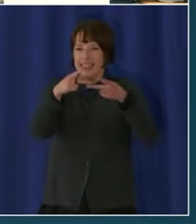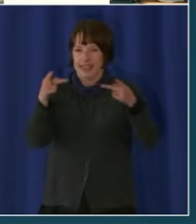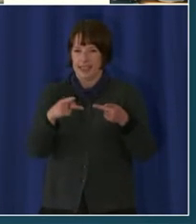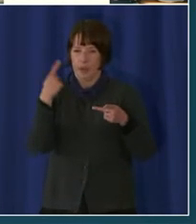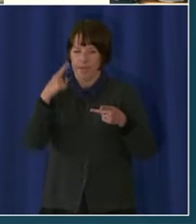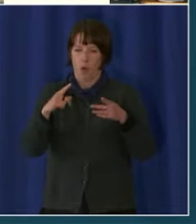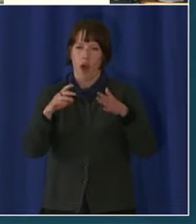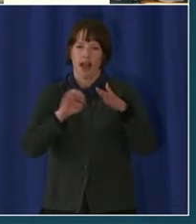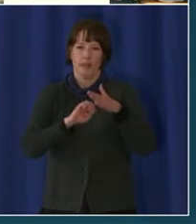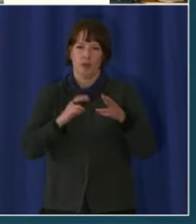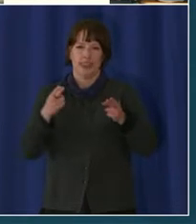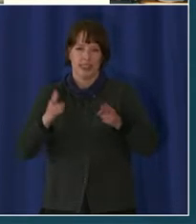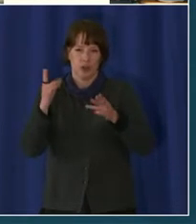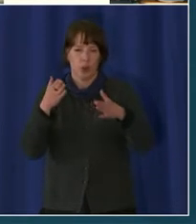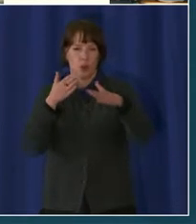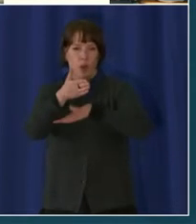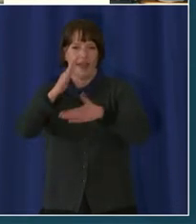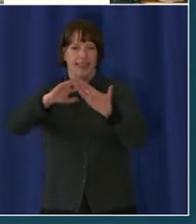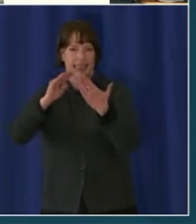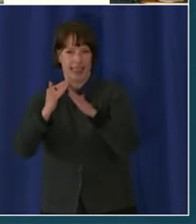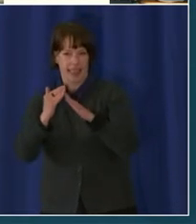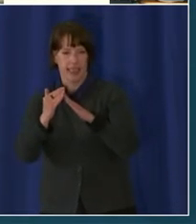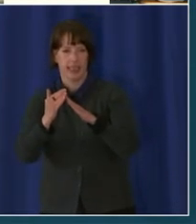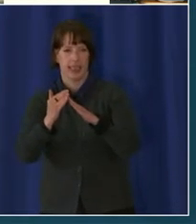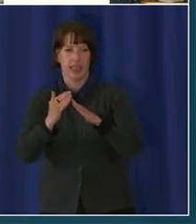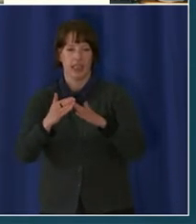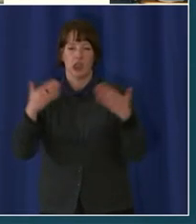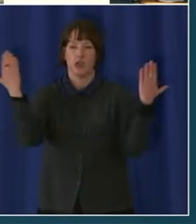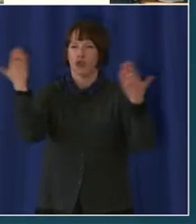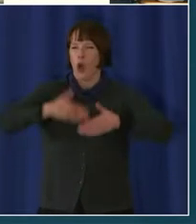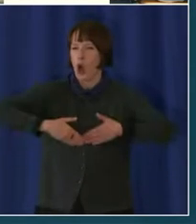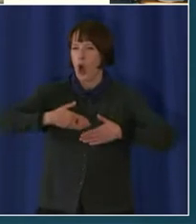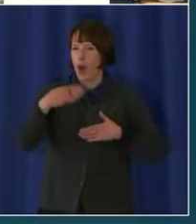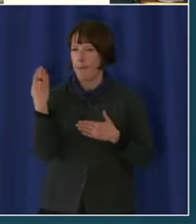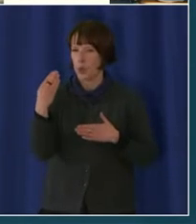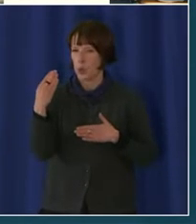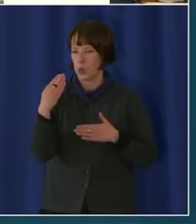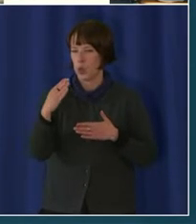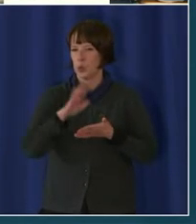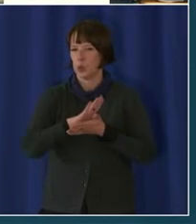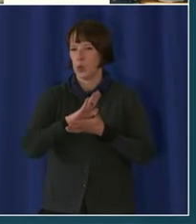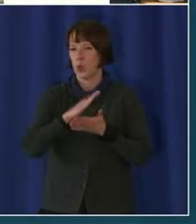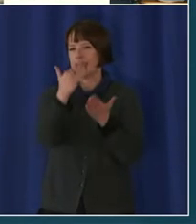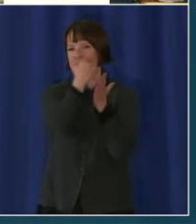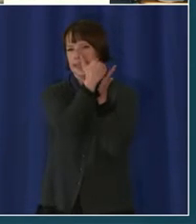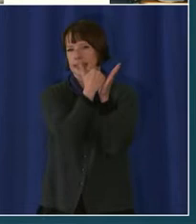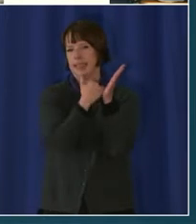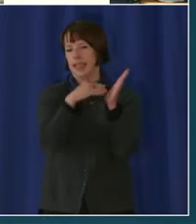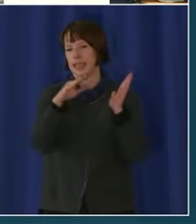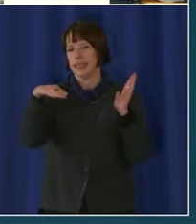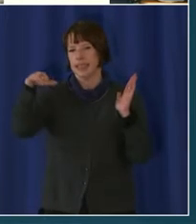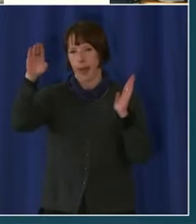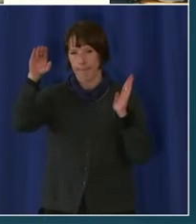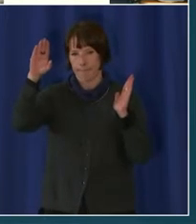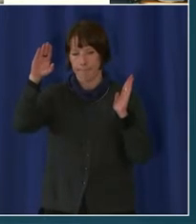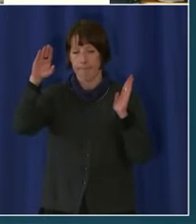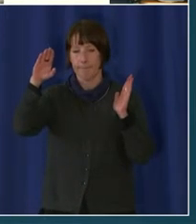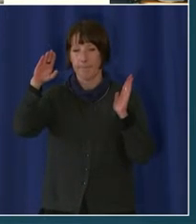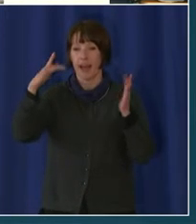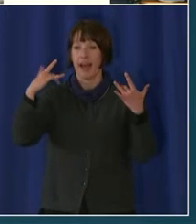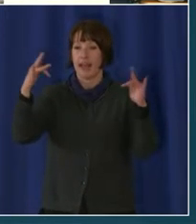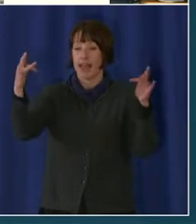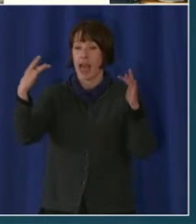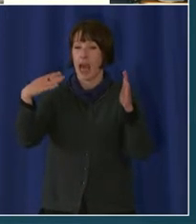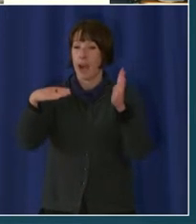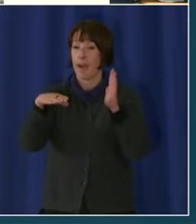for elementary acceleration across the city. Those are those dark blue schools listed at the top. The schools in